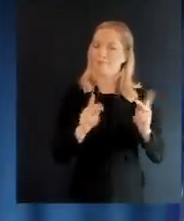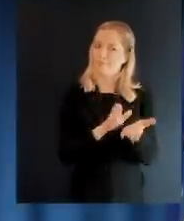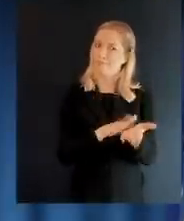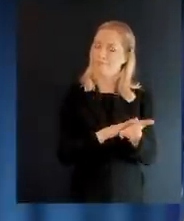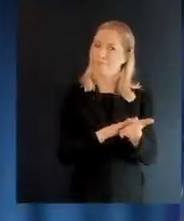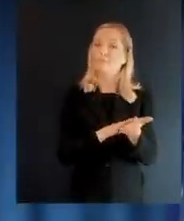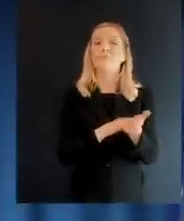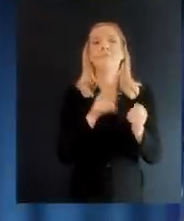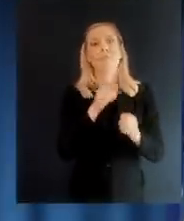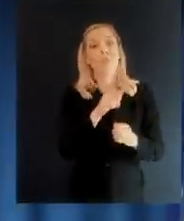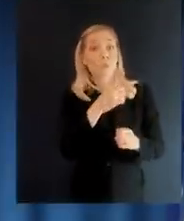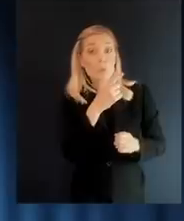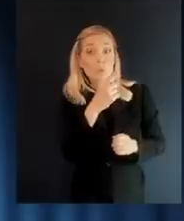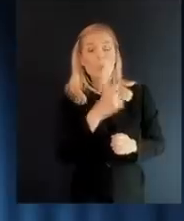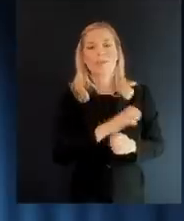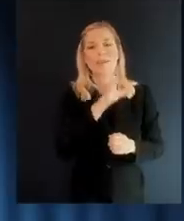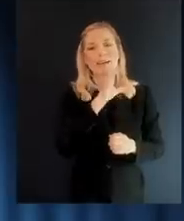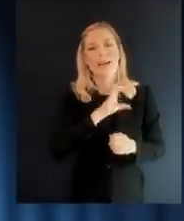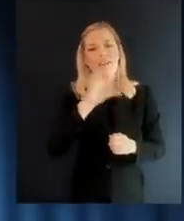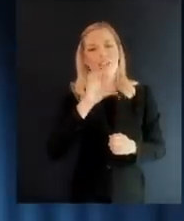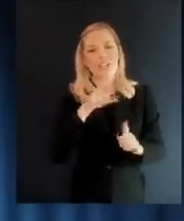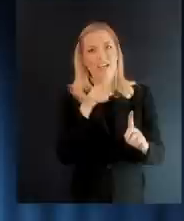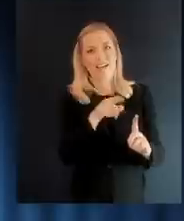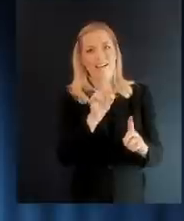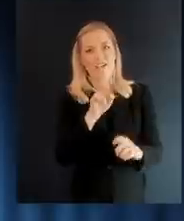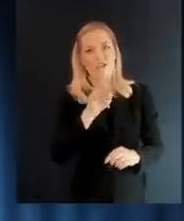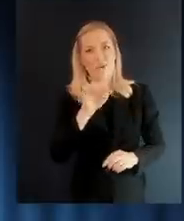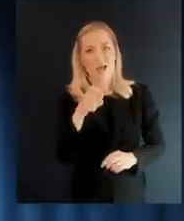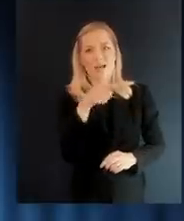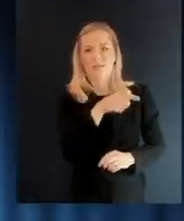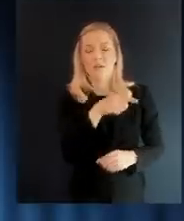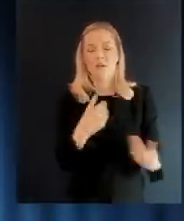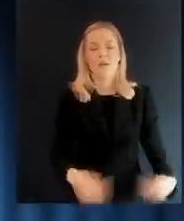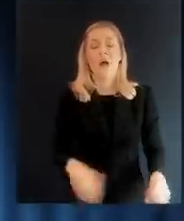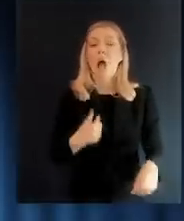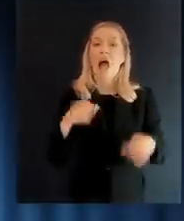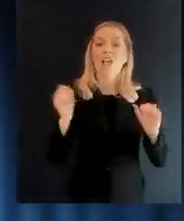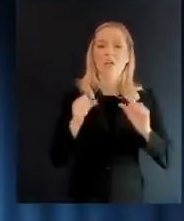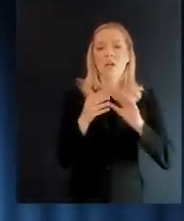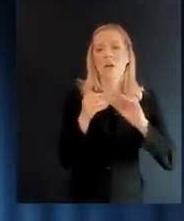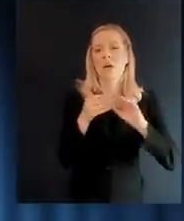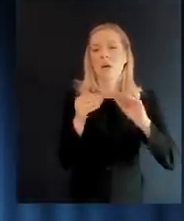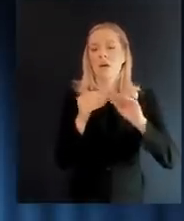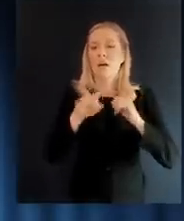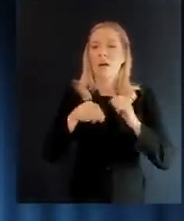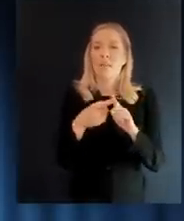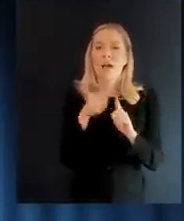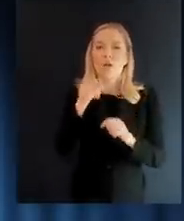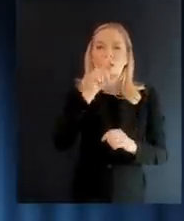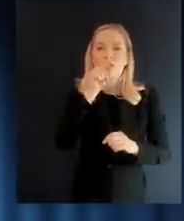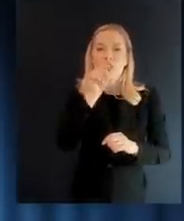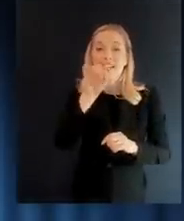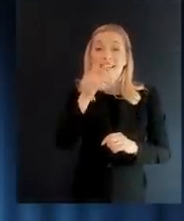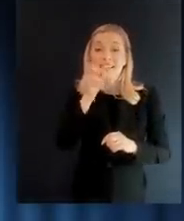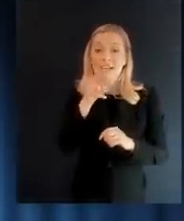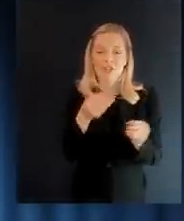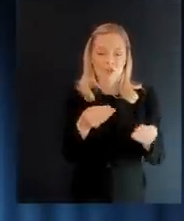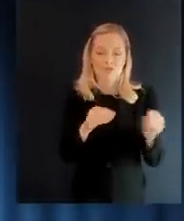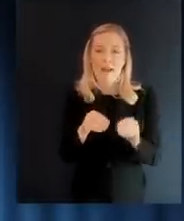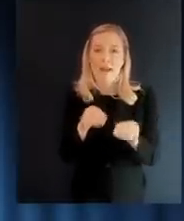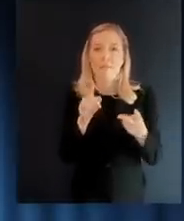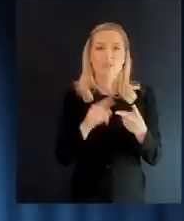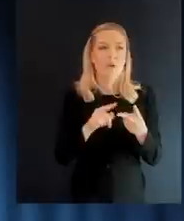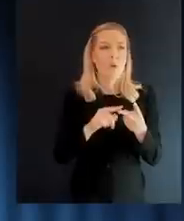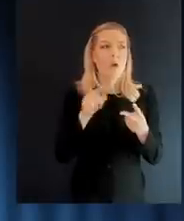Truax Campus Cafeteria. I could go on about the chicken tender wraps or the chicken parmesan or the chipotle mayo, which I still want the